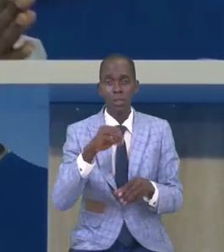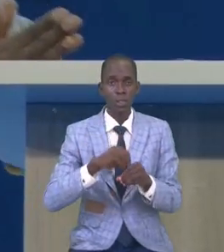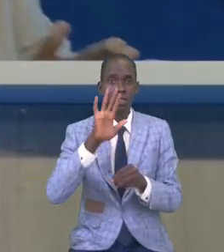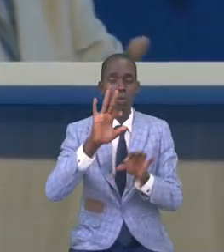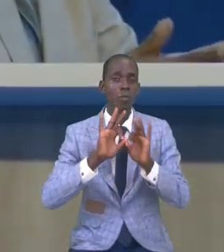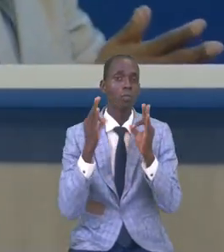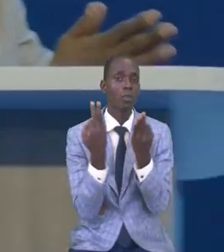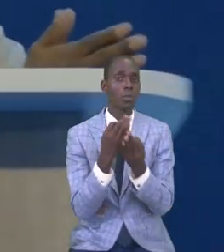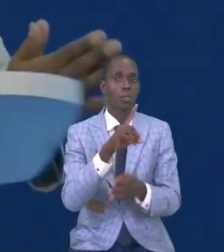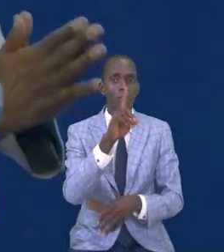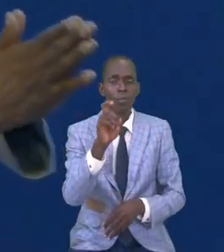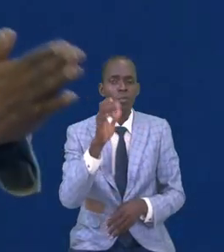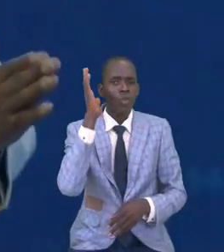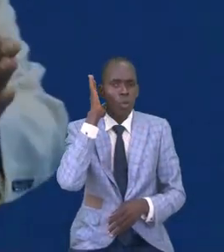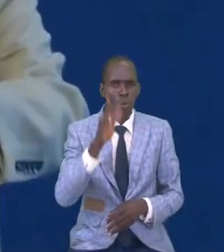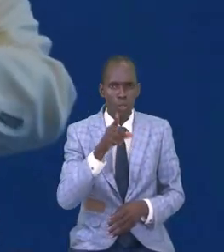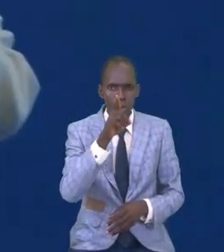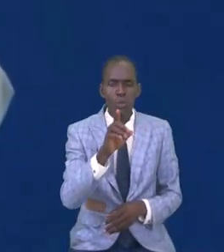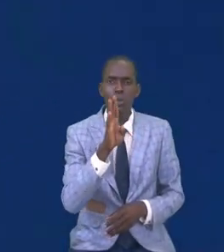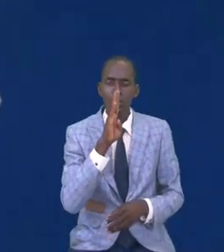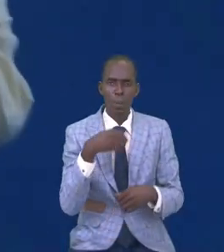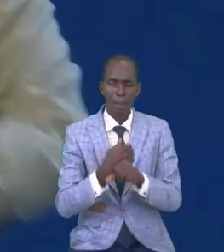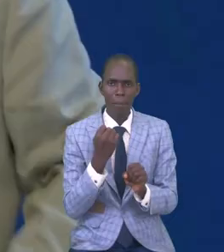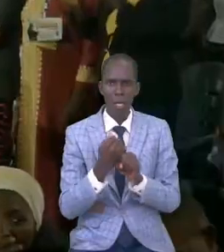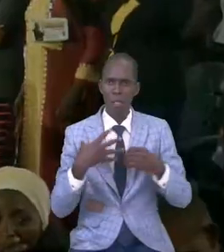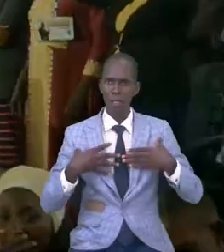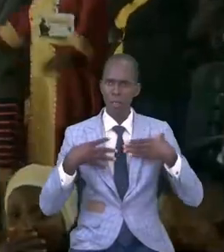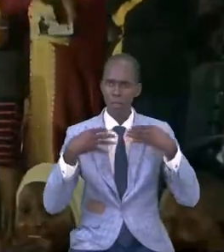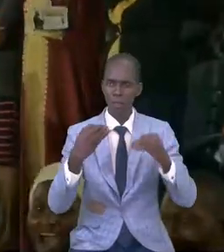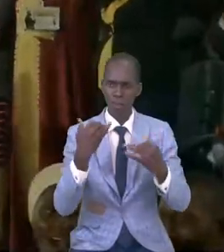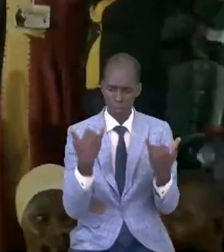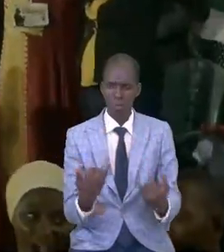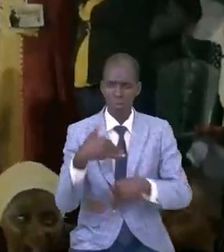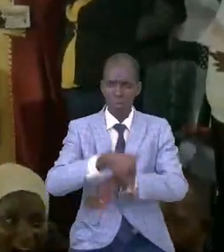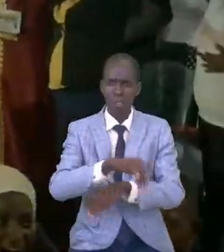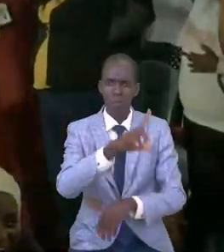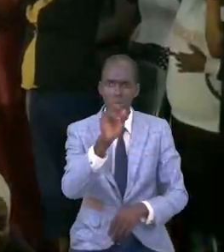family, will you be made whole tonight?